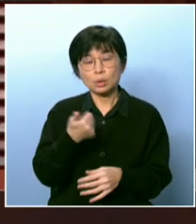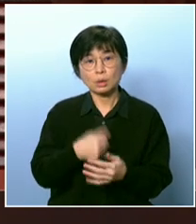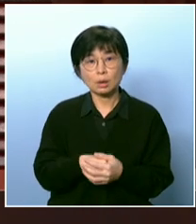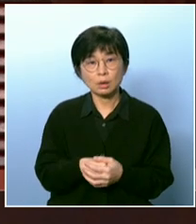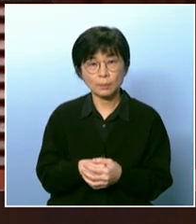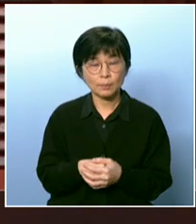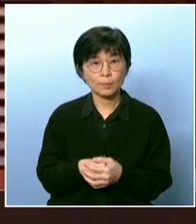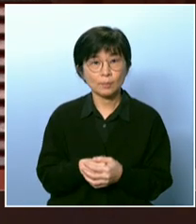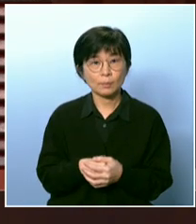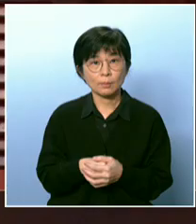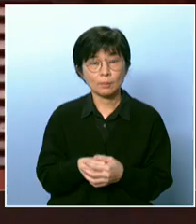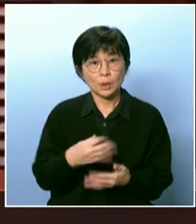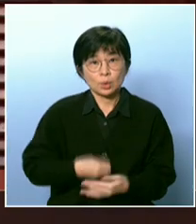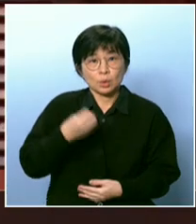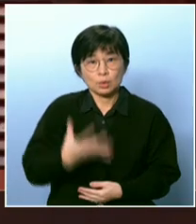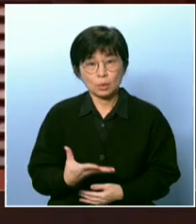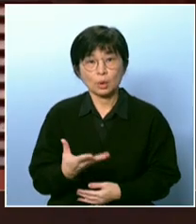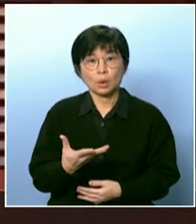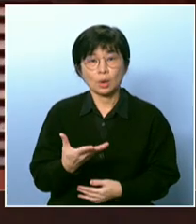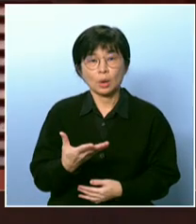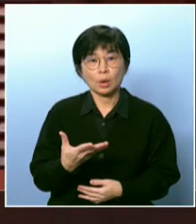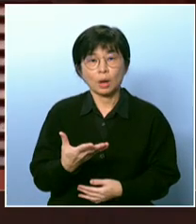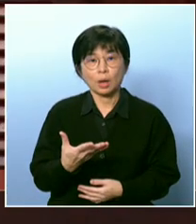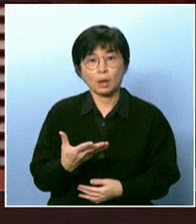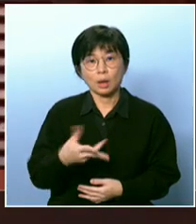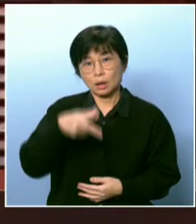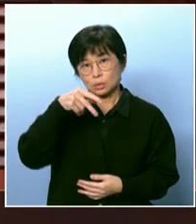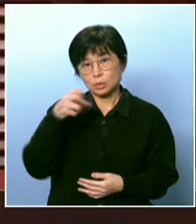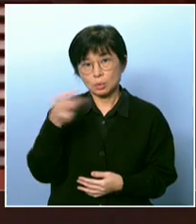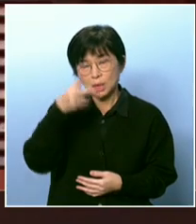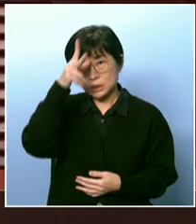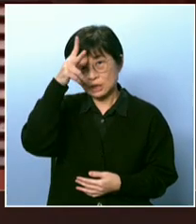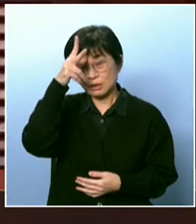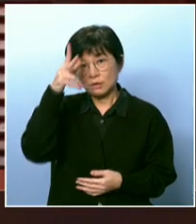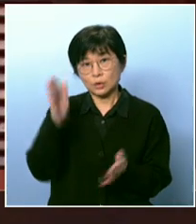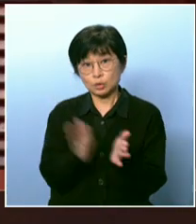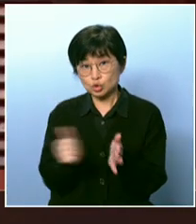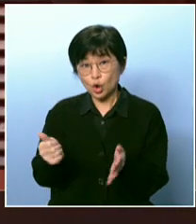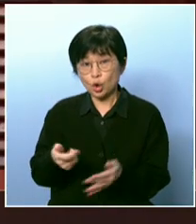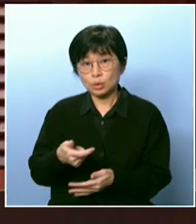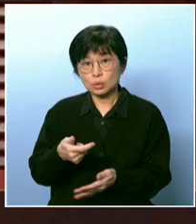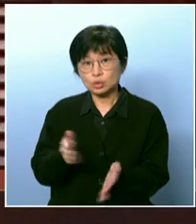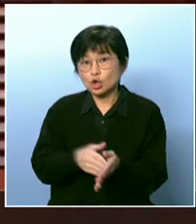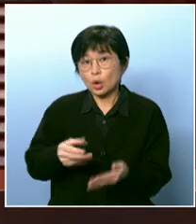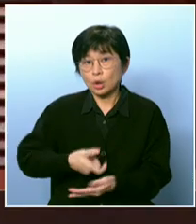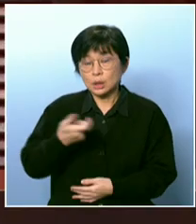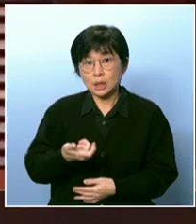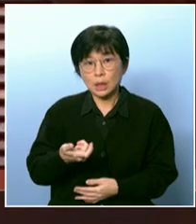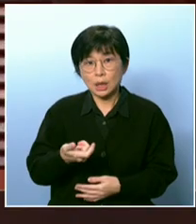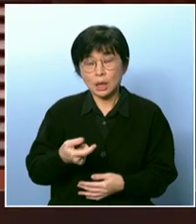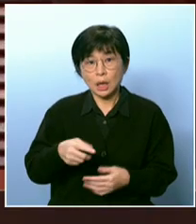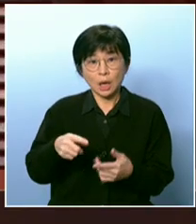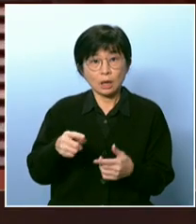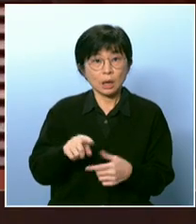improving the rates? I also note that for the targeted savings plans, with the enhancement measures, one